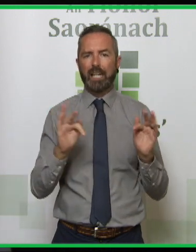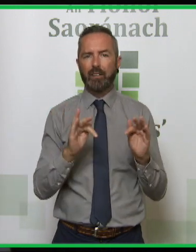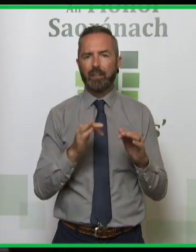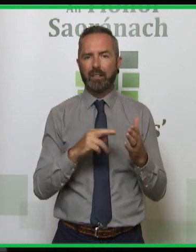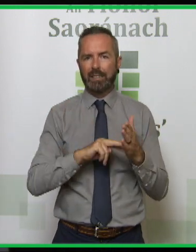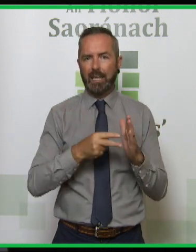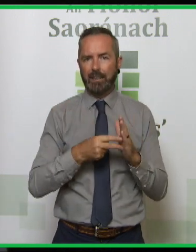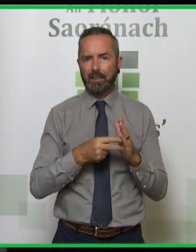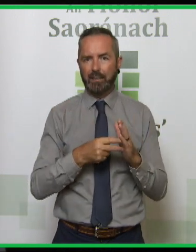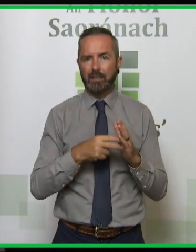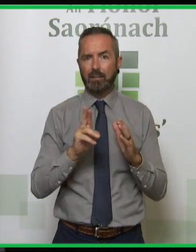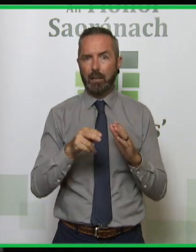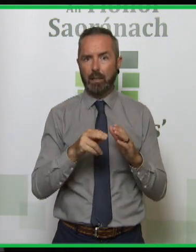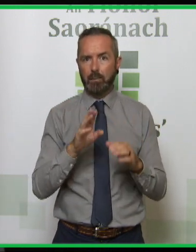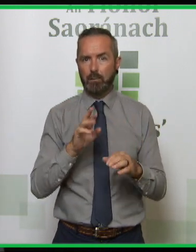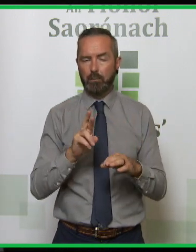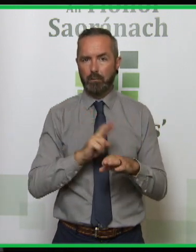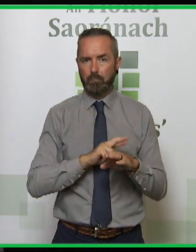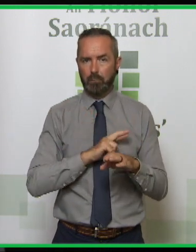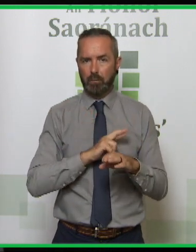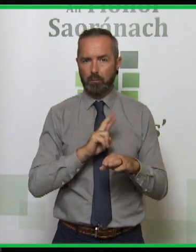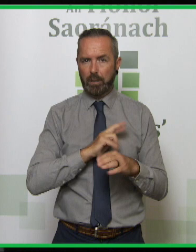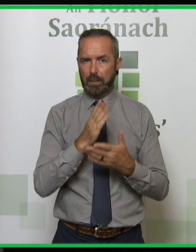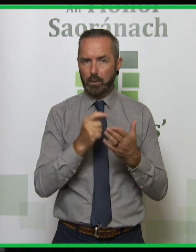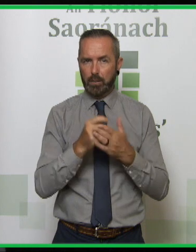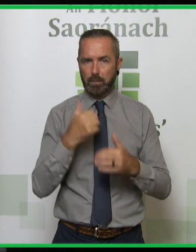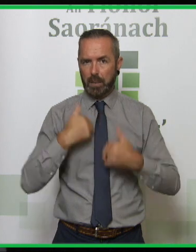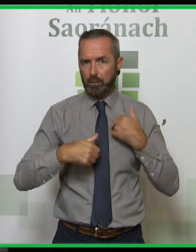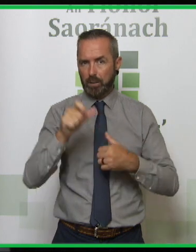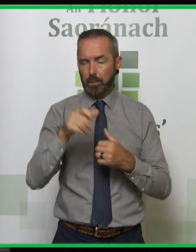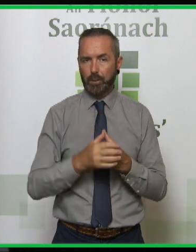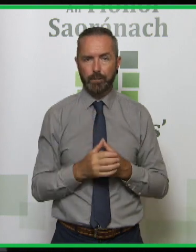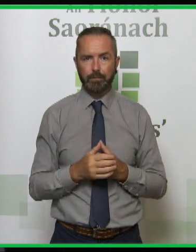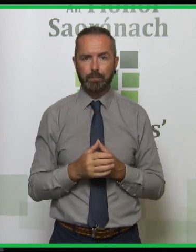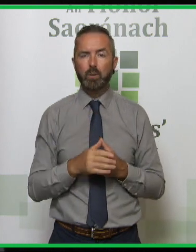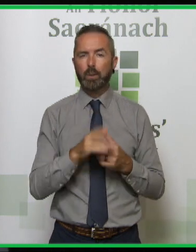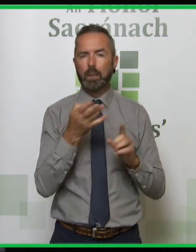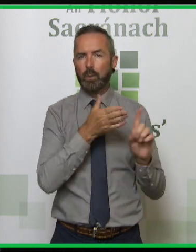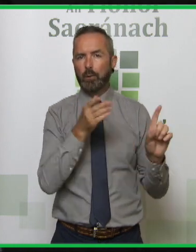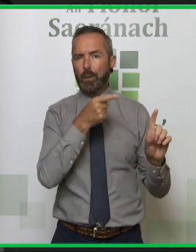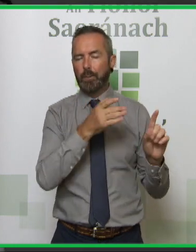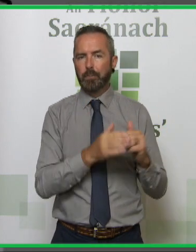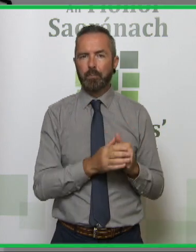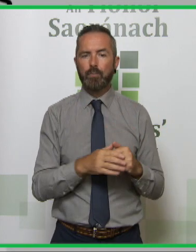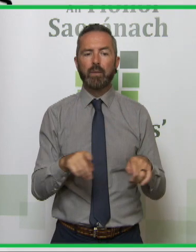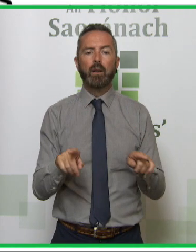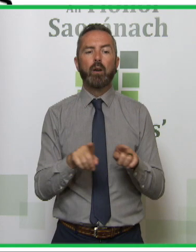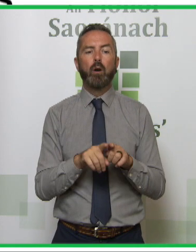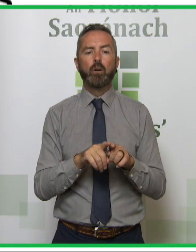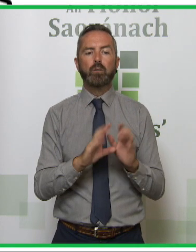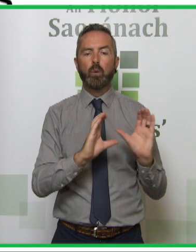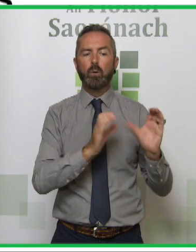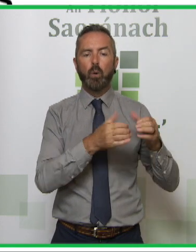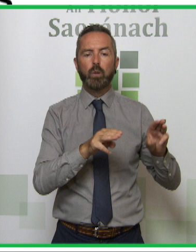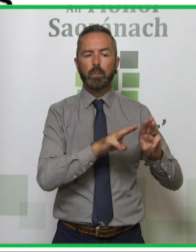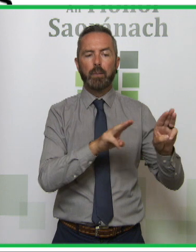in drug use, which is very unhelpful. So we tend to avoid those. The other thing to avoid really is kind of cohorting people who are at risk around a